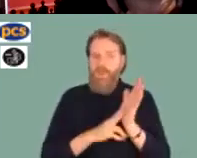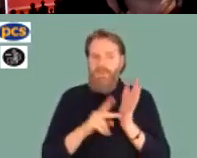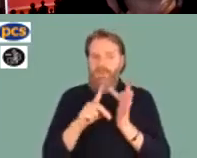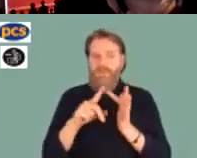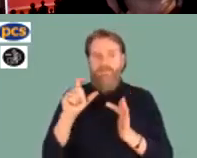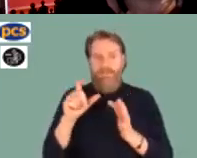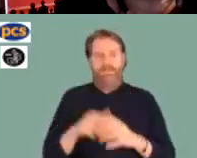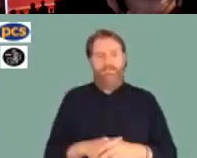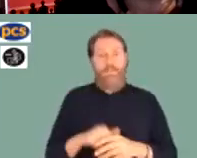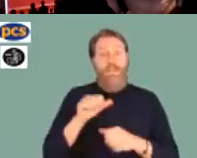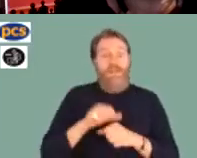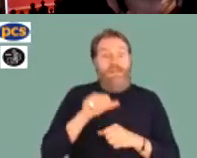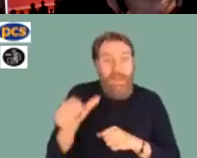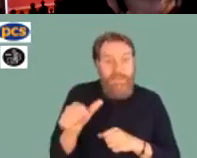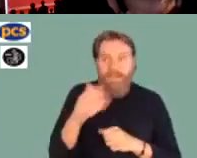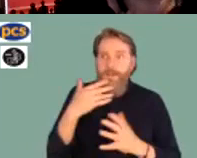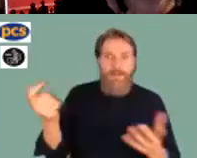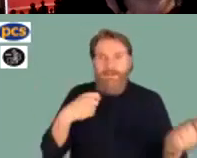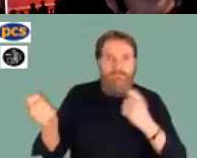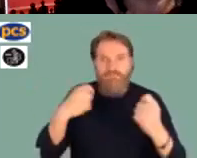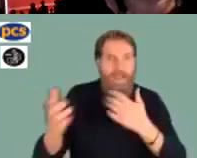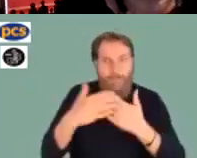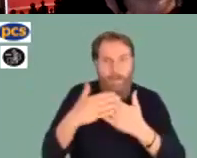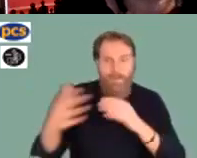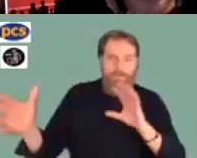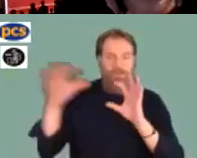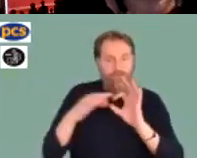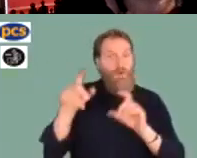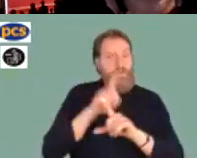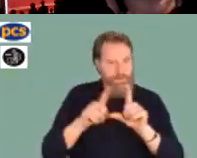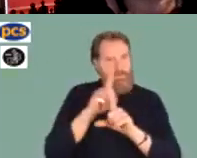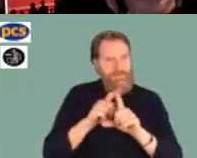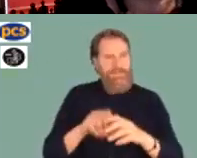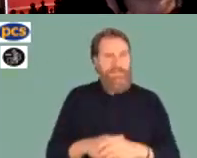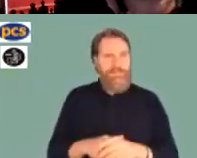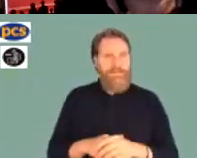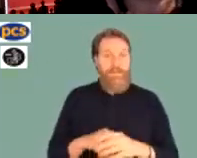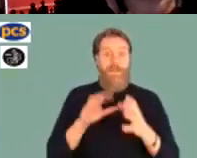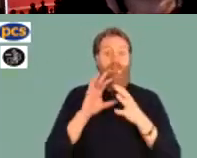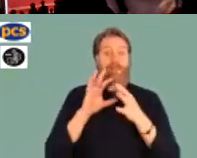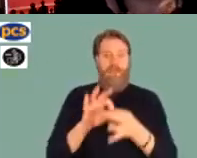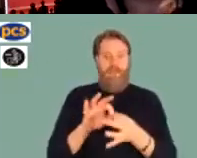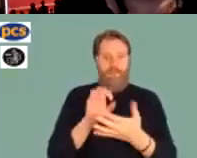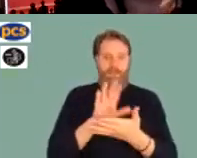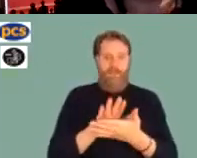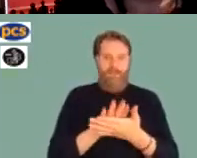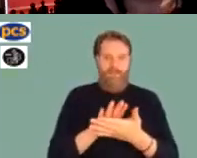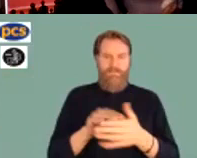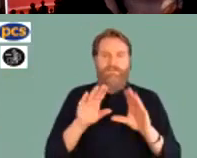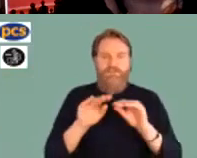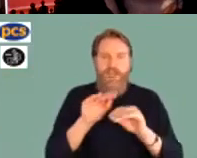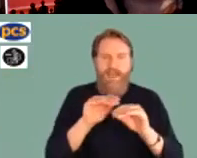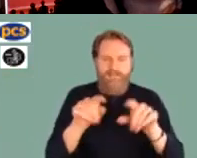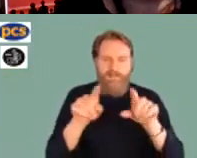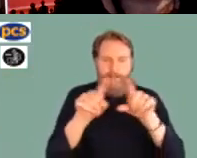next time, bring a colleague. And if not active, then get involved. The link has been added to the chat box. And there is also